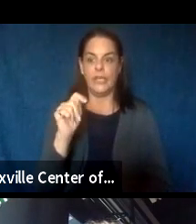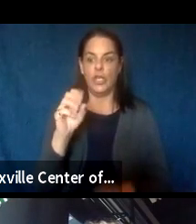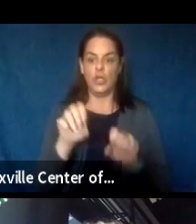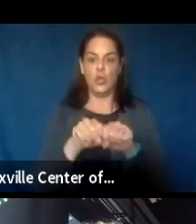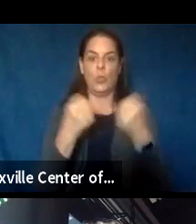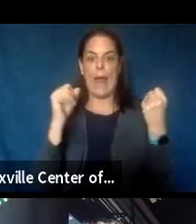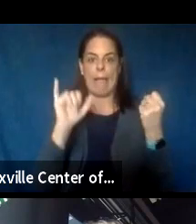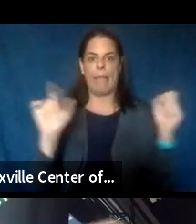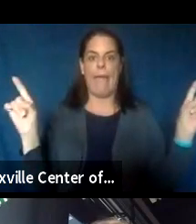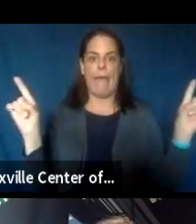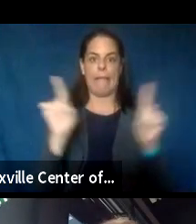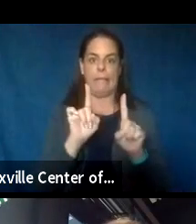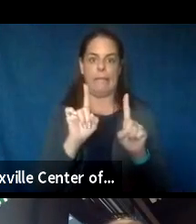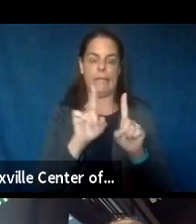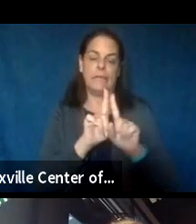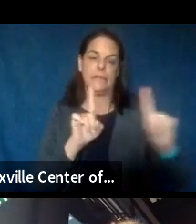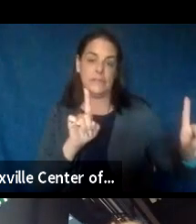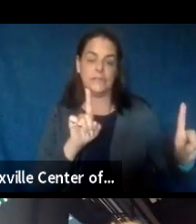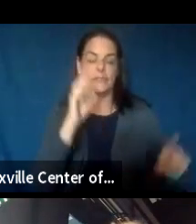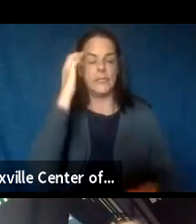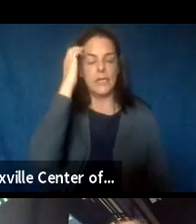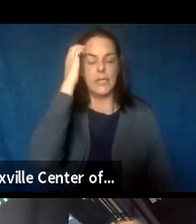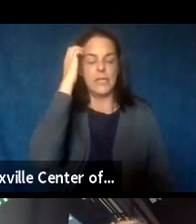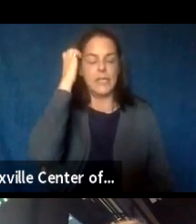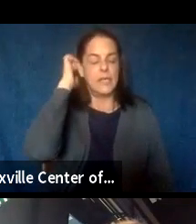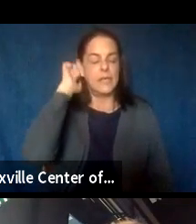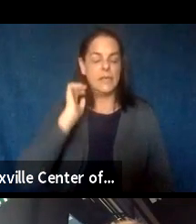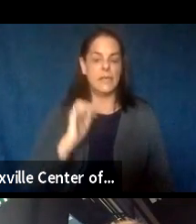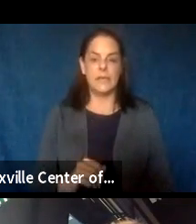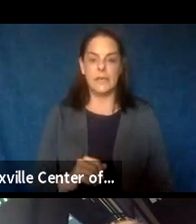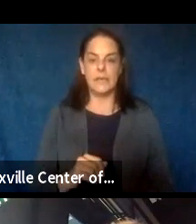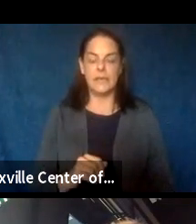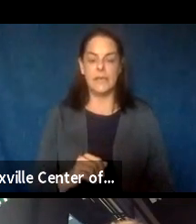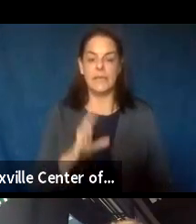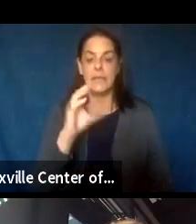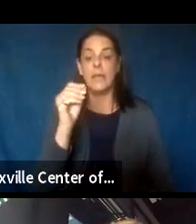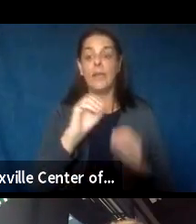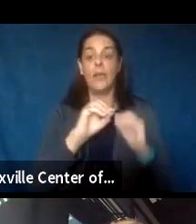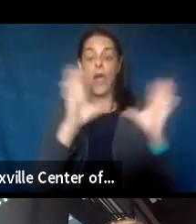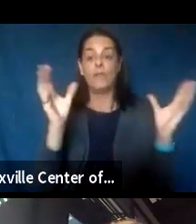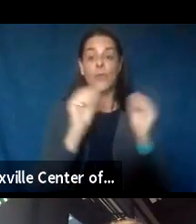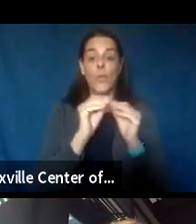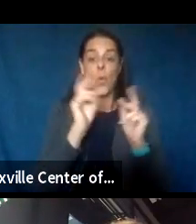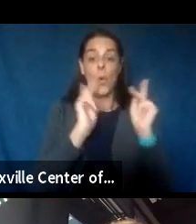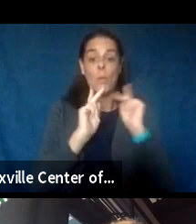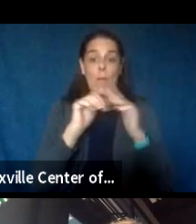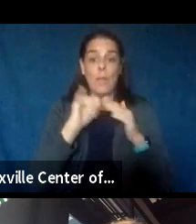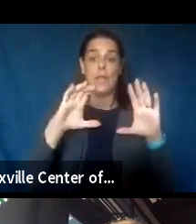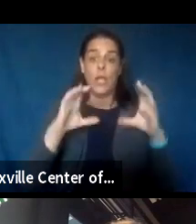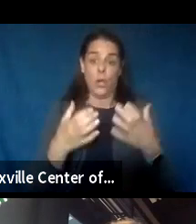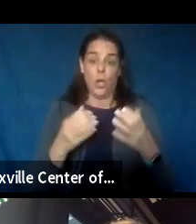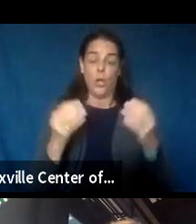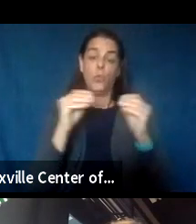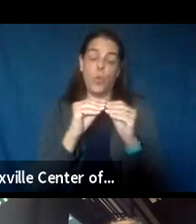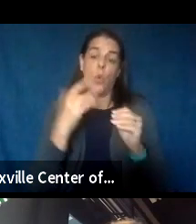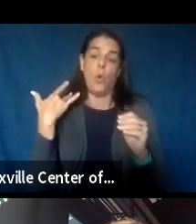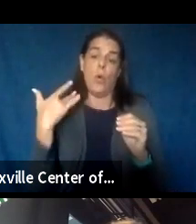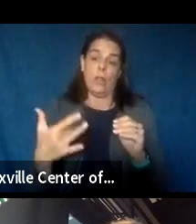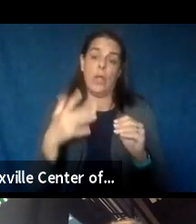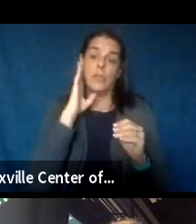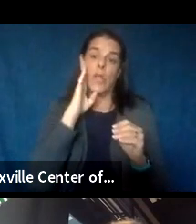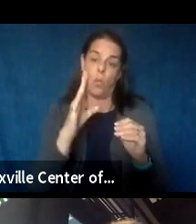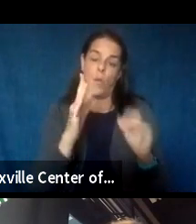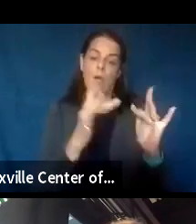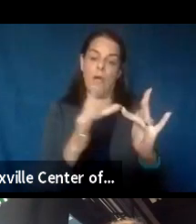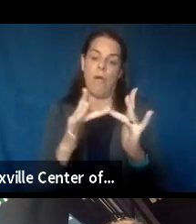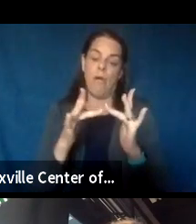distance. And obviously, the larger that group is, the more likely they are going to be coming in